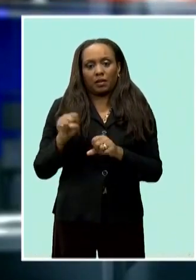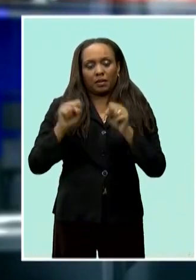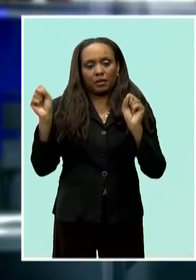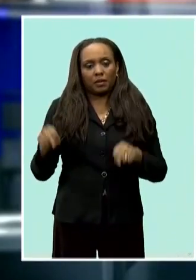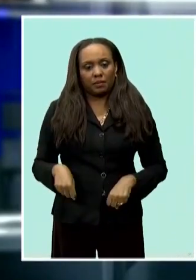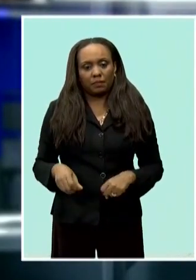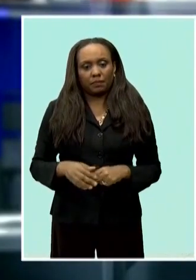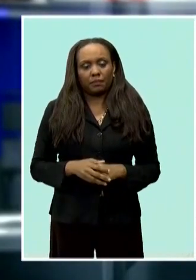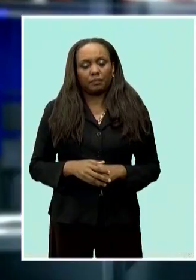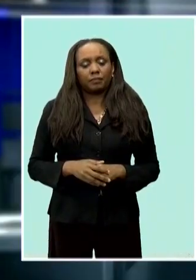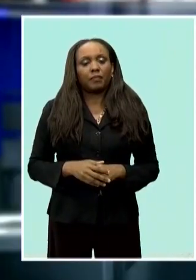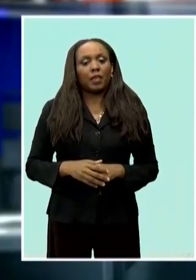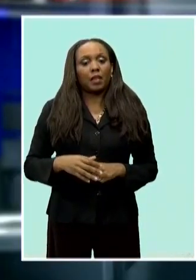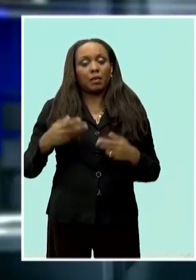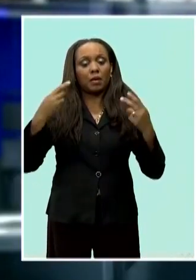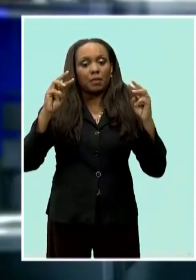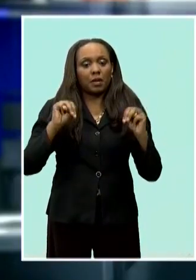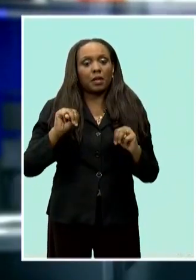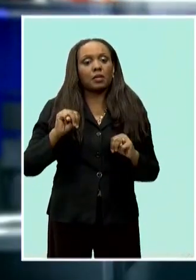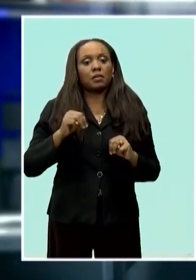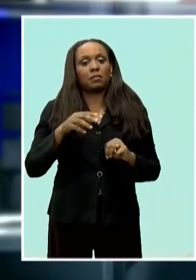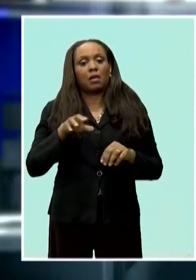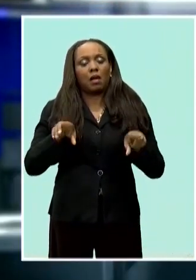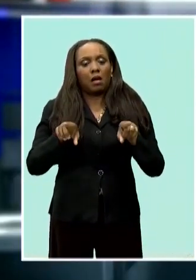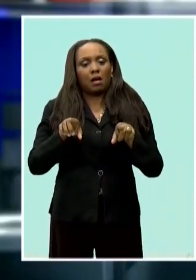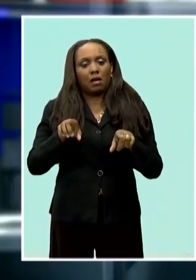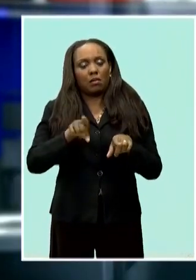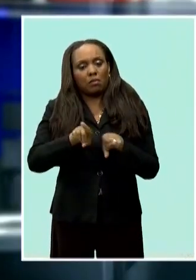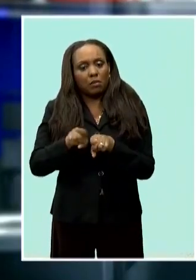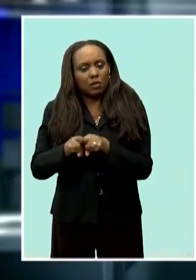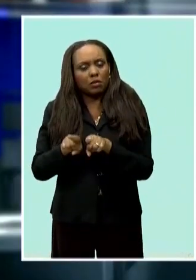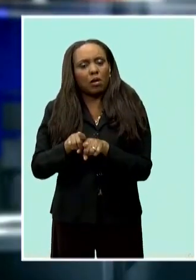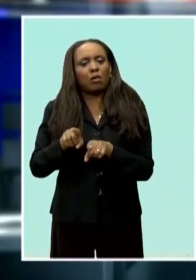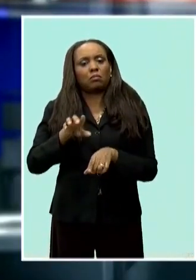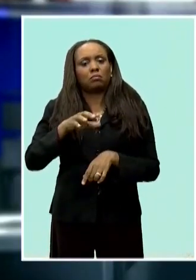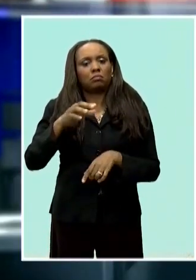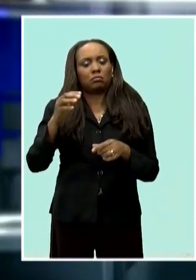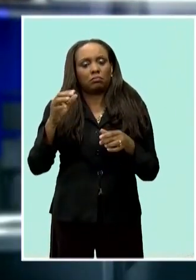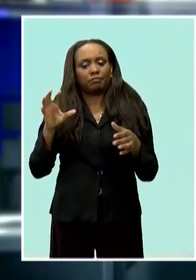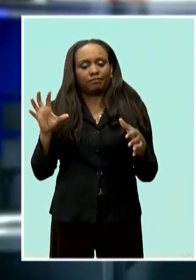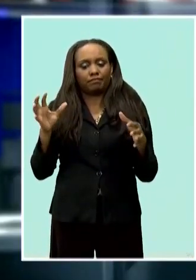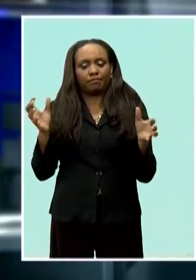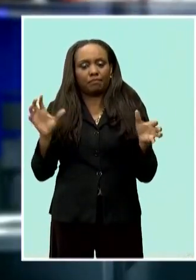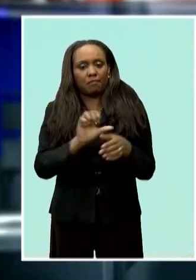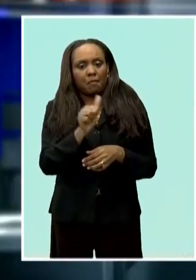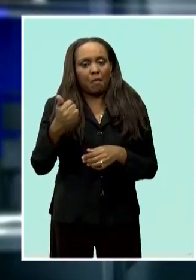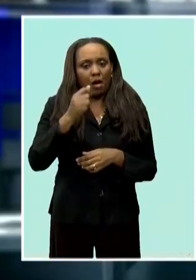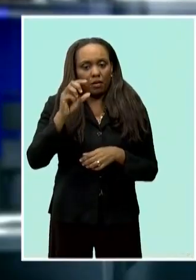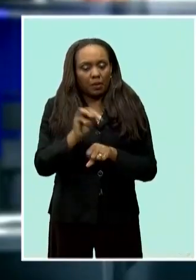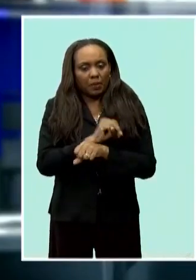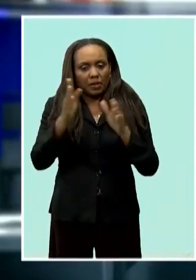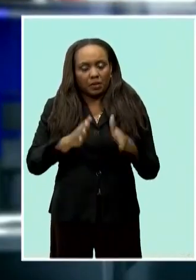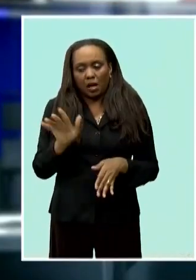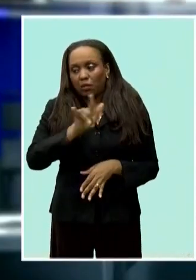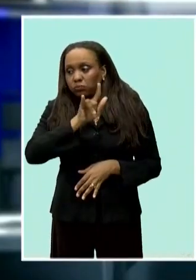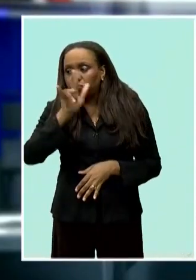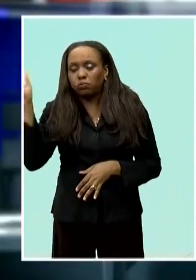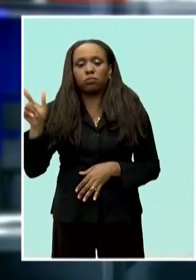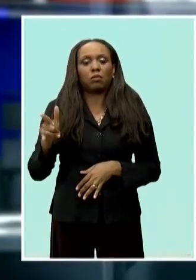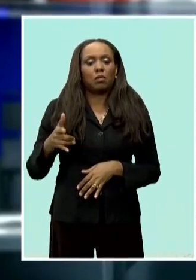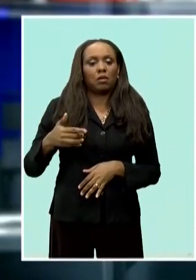with the Prime Minister and joins us now. Good evening, Ryan. Good evening, Lisa. Good evening, viewers. That's right. The Prime Minister says the island has been able to